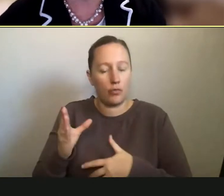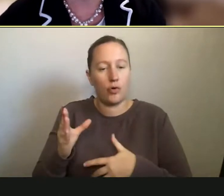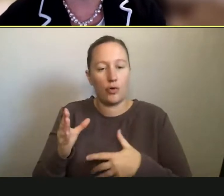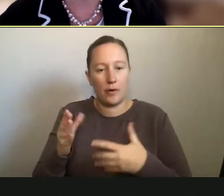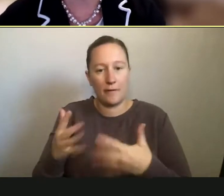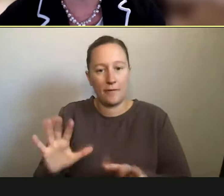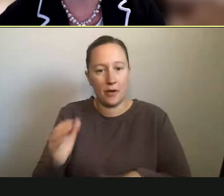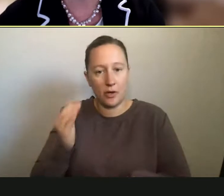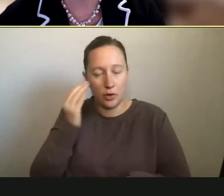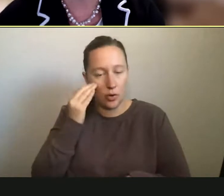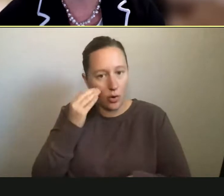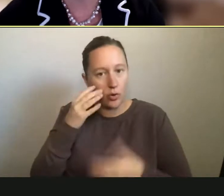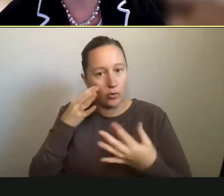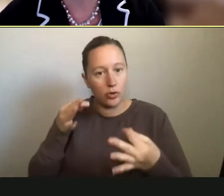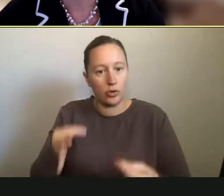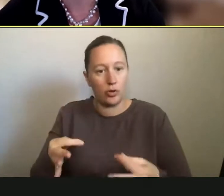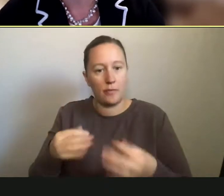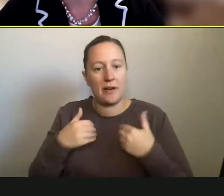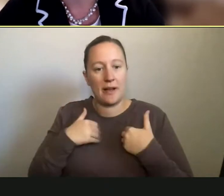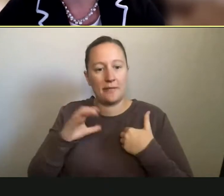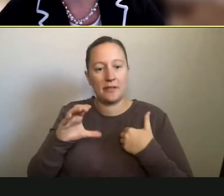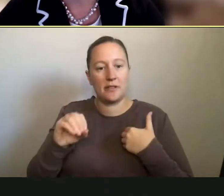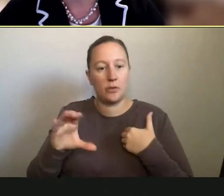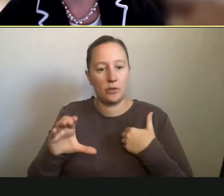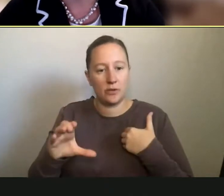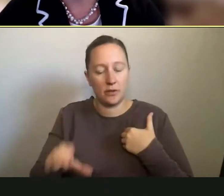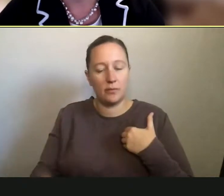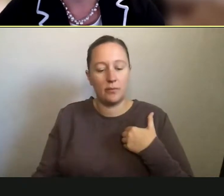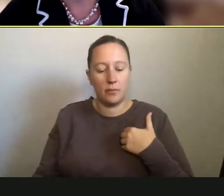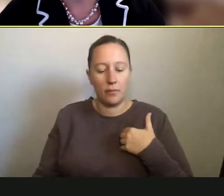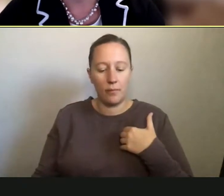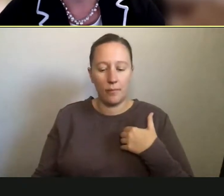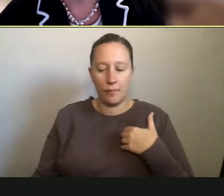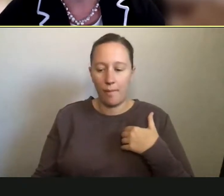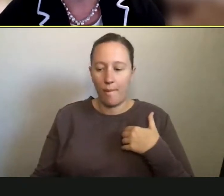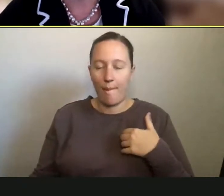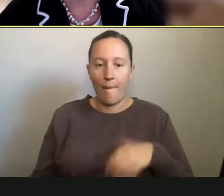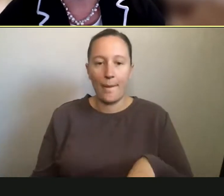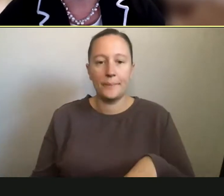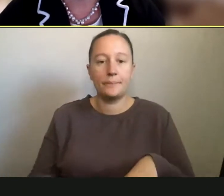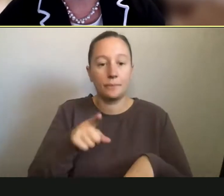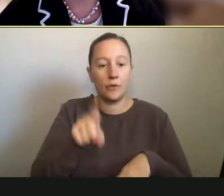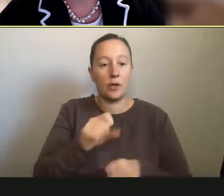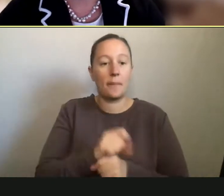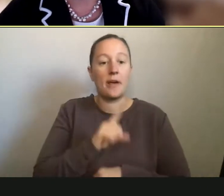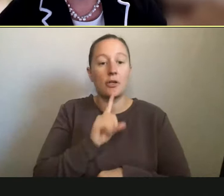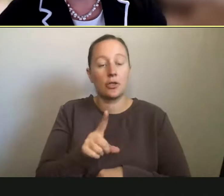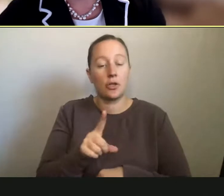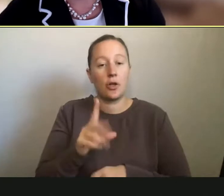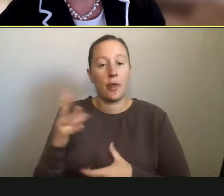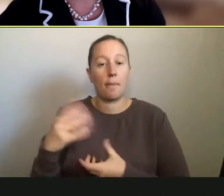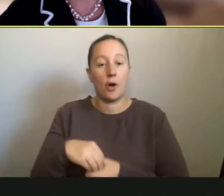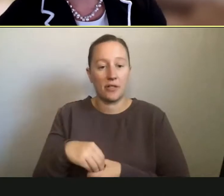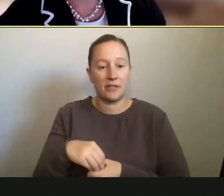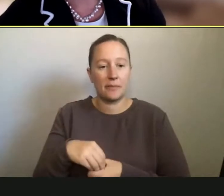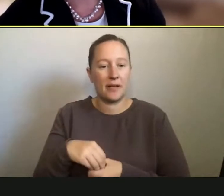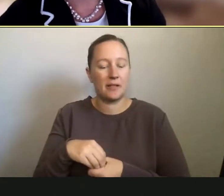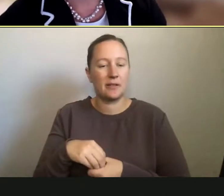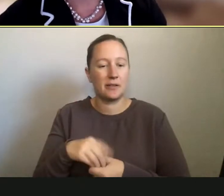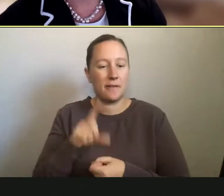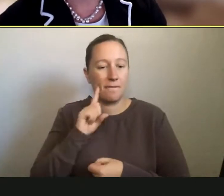you've determined that you do have one. So you need to make sure that the participants in the